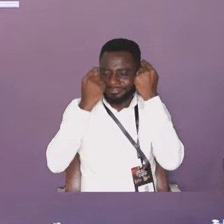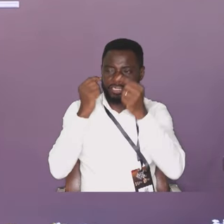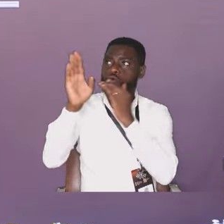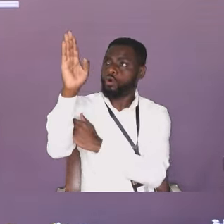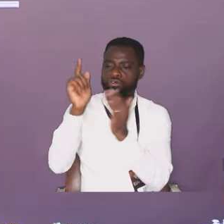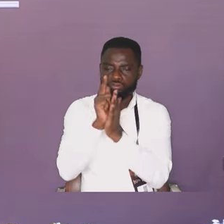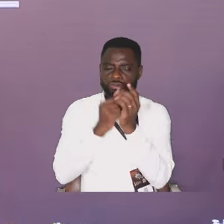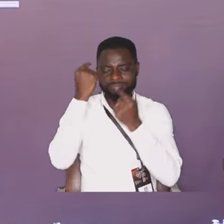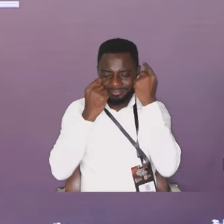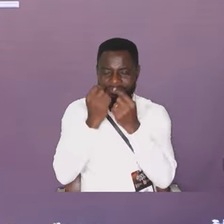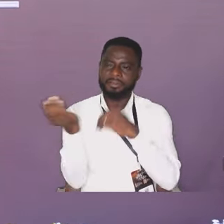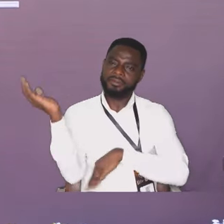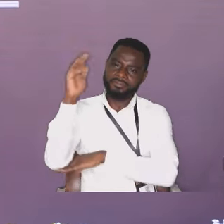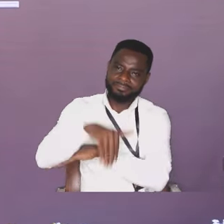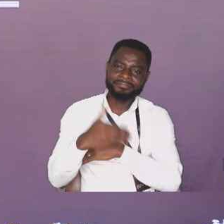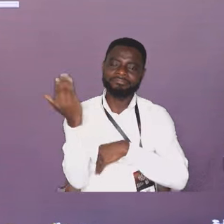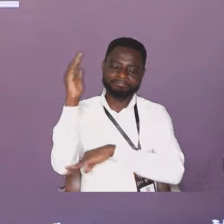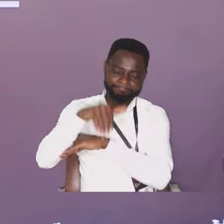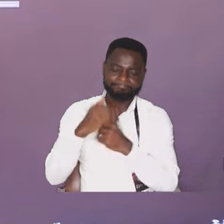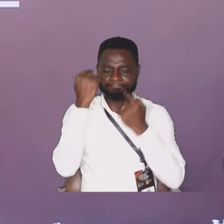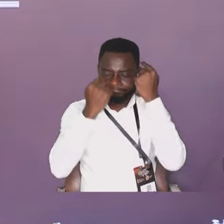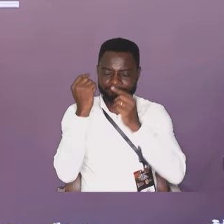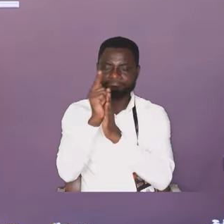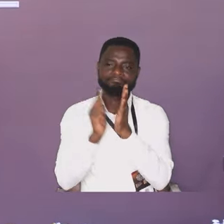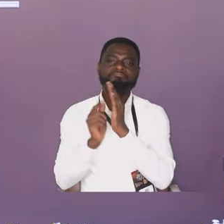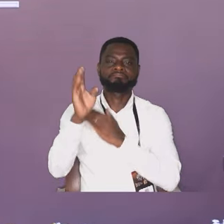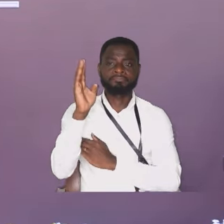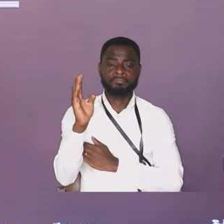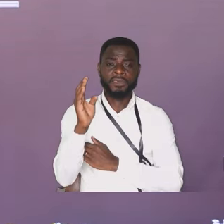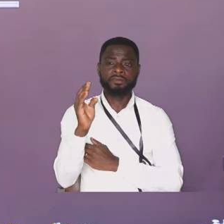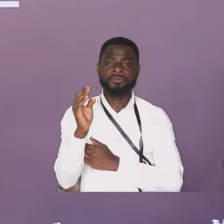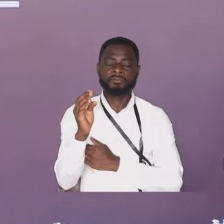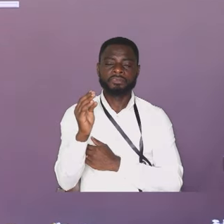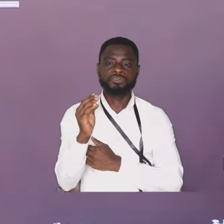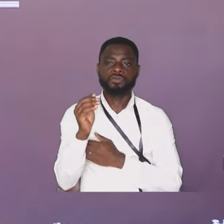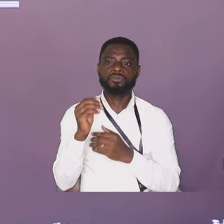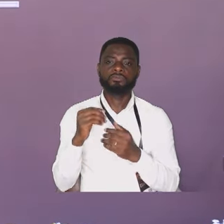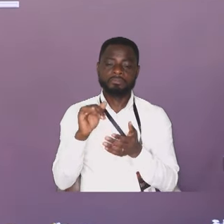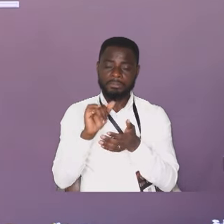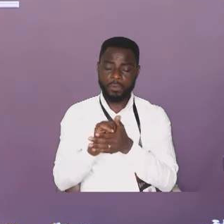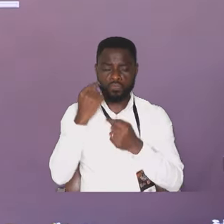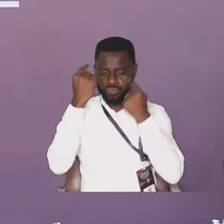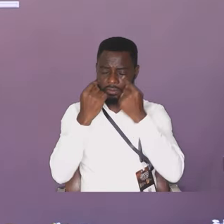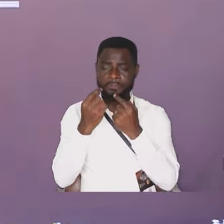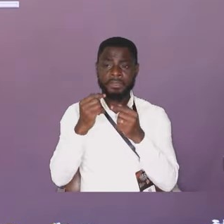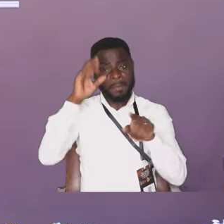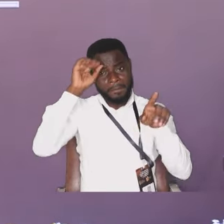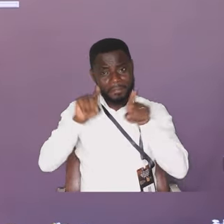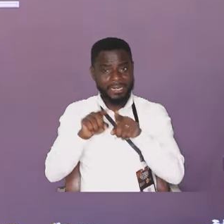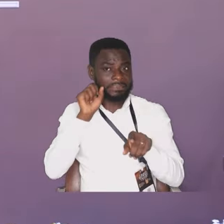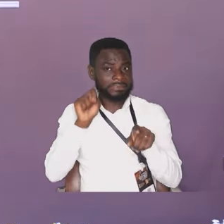workplaces, it is expected of us that we will even have this kind of meditation, and then we move on. Brothers and